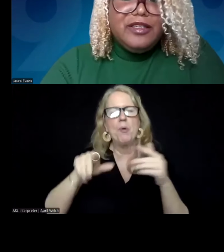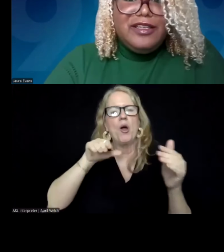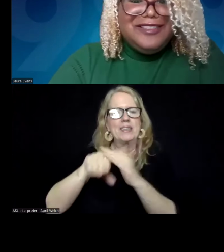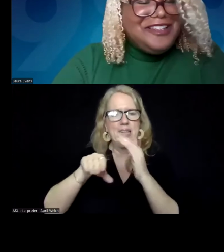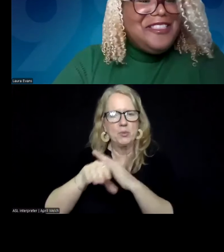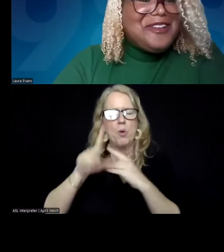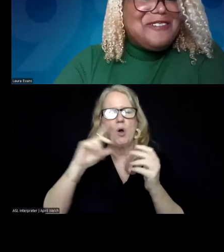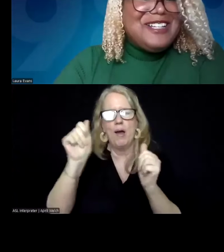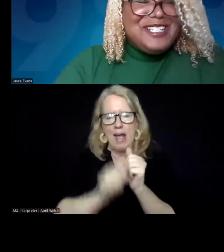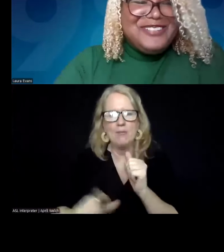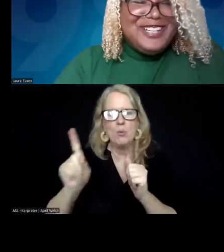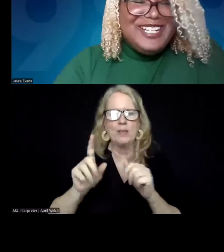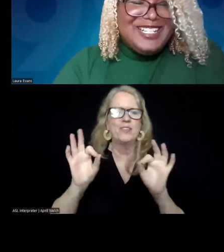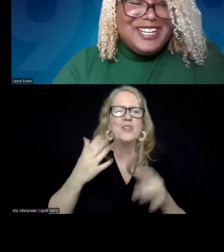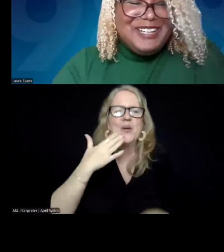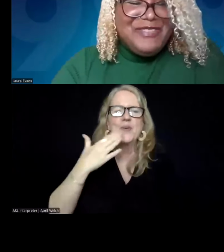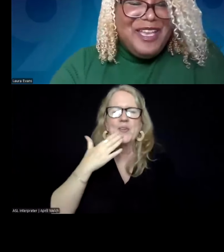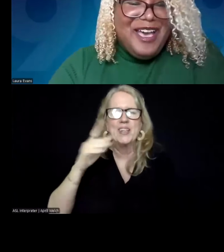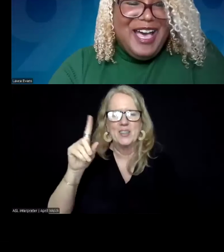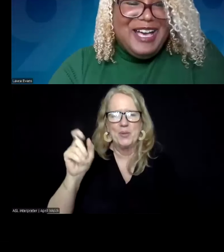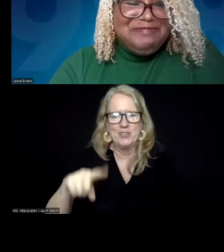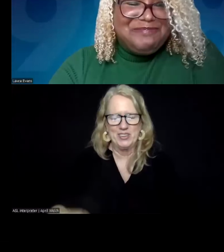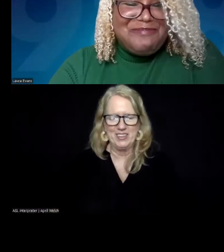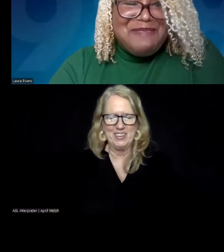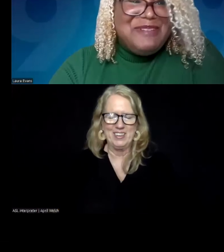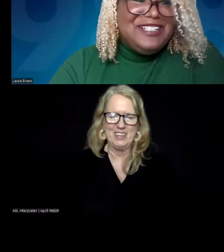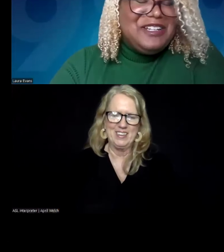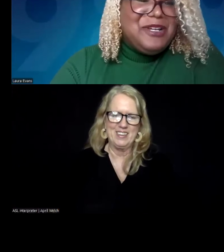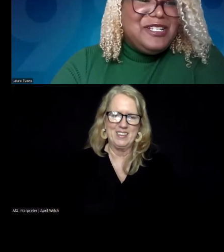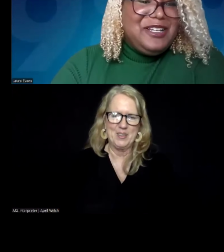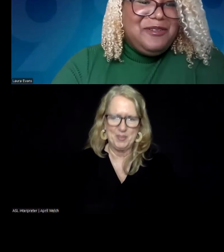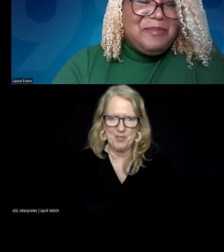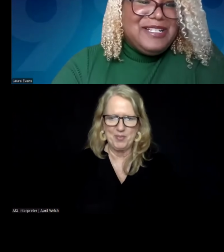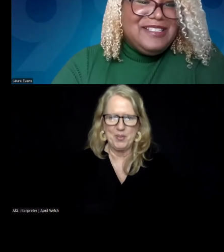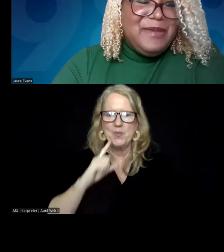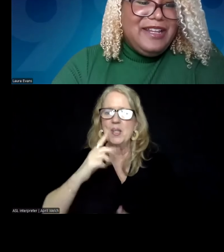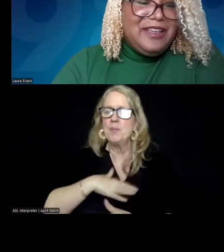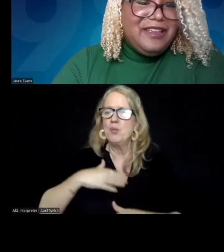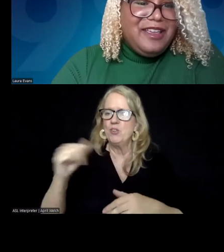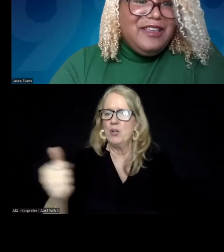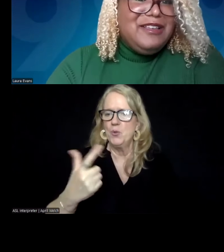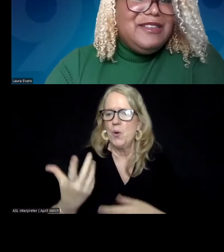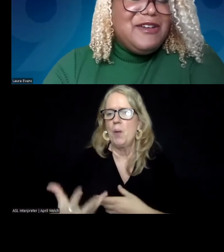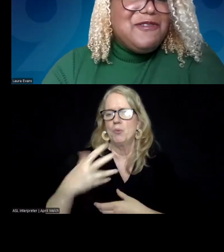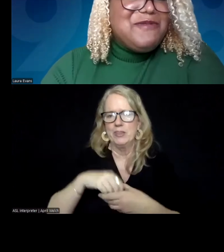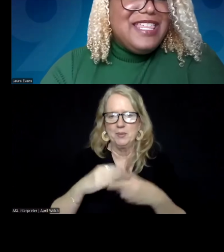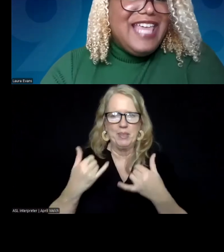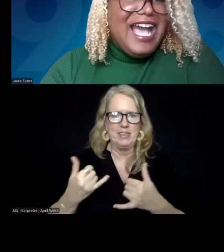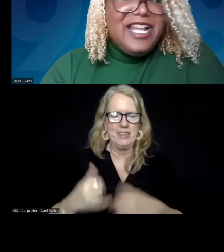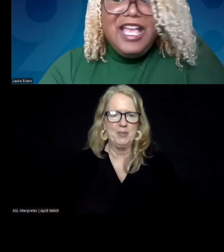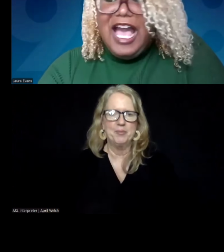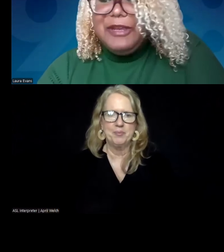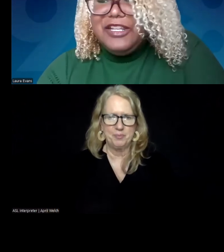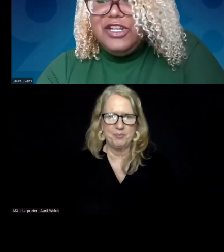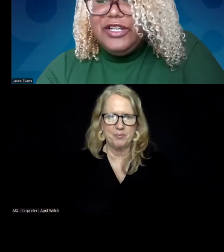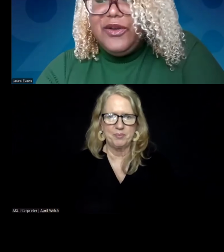everyone. It's another good question. We couldn't get you, but just appreciate you all participating. So with